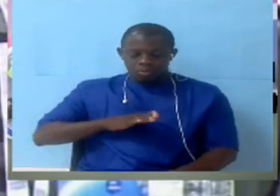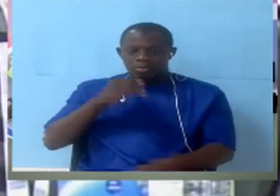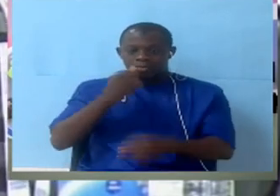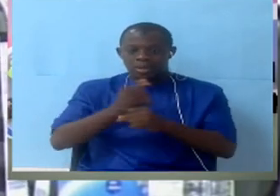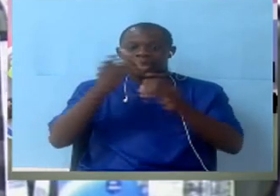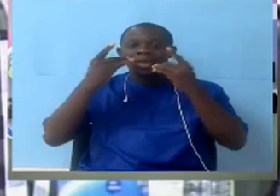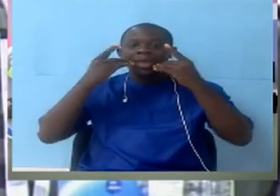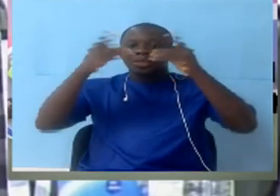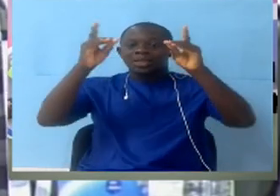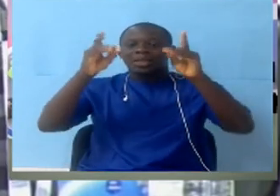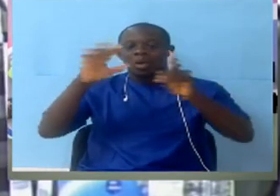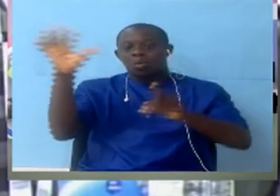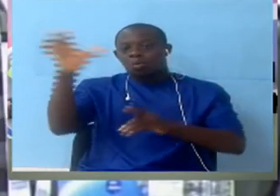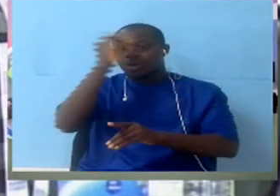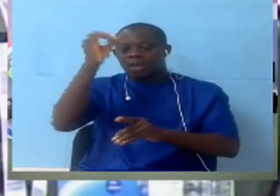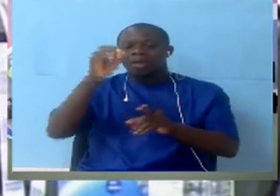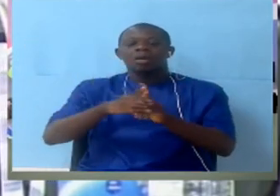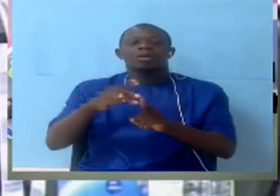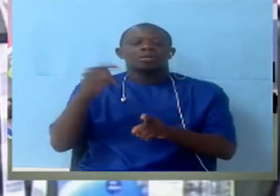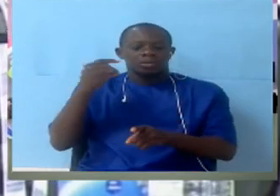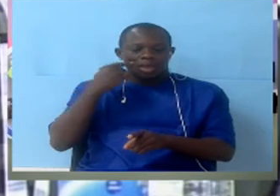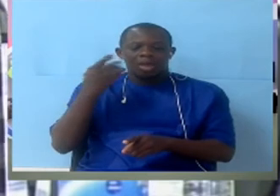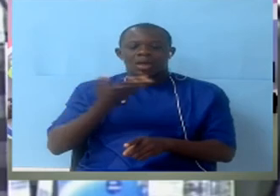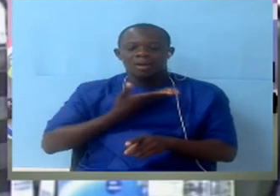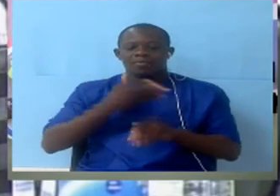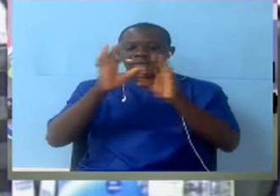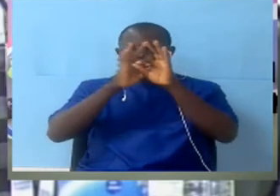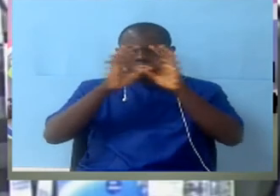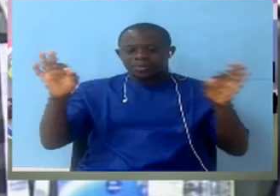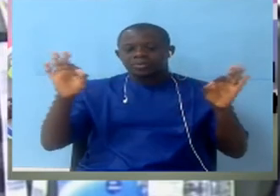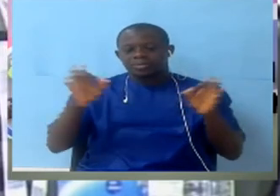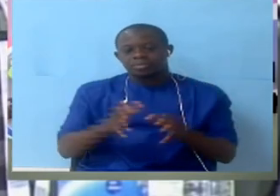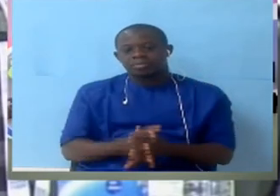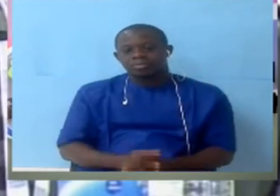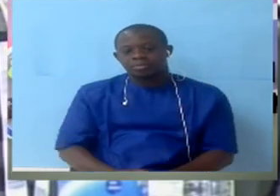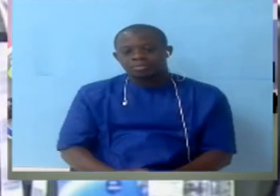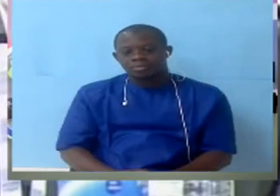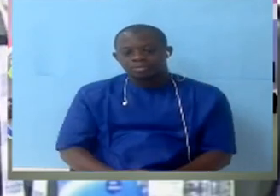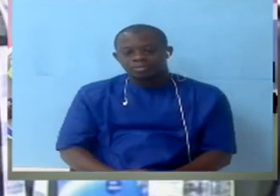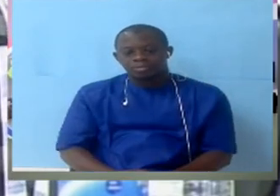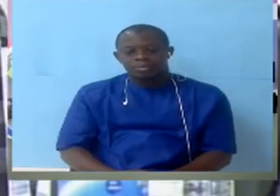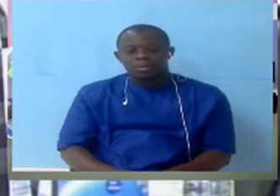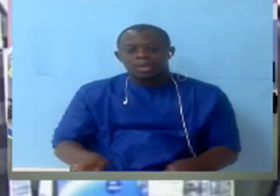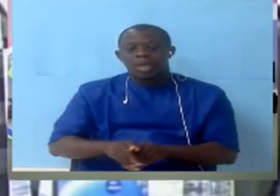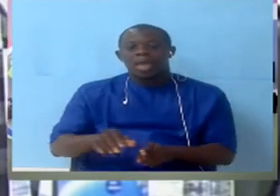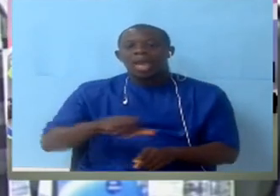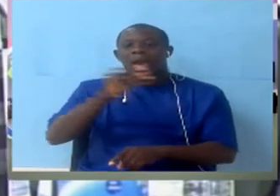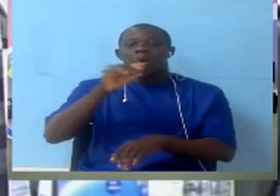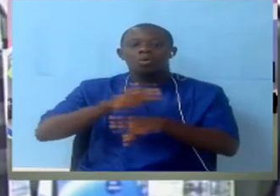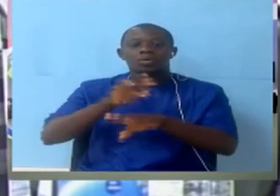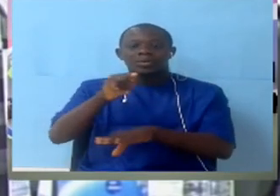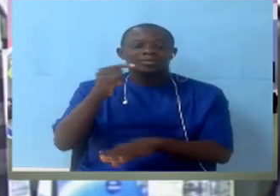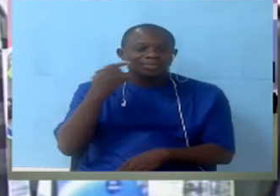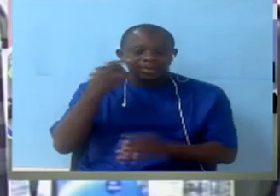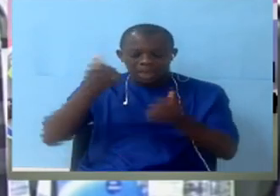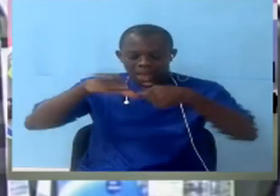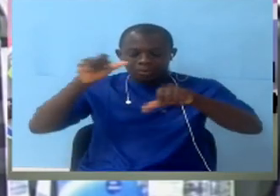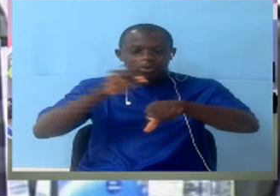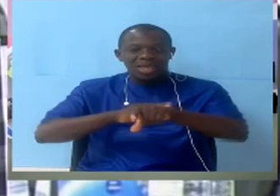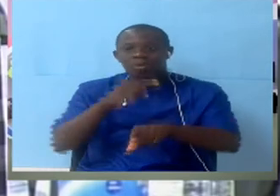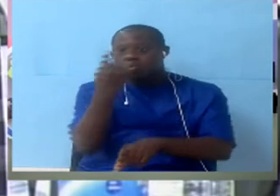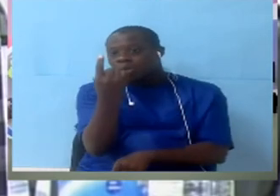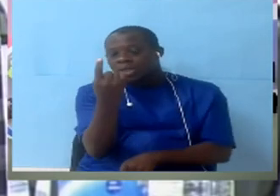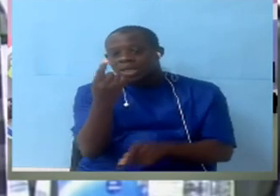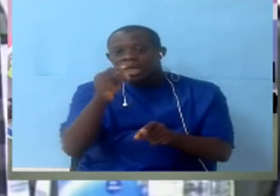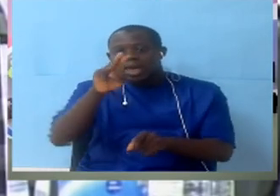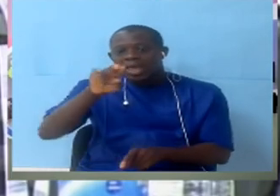was the day they had a peace of mind. And what till 1 o'clock found? That the NIA found Kabori Campo found. Kabori can say so. And that day, around 1 o'clock, the NIA